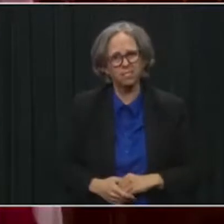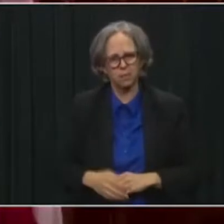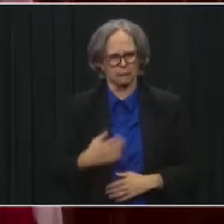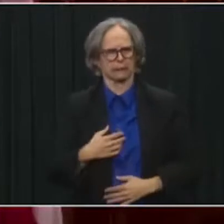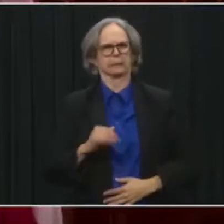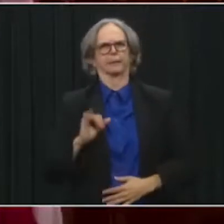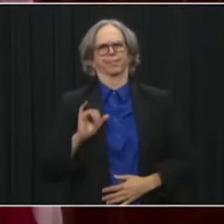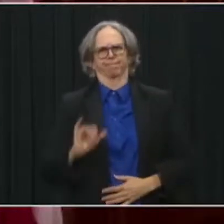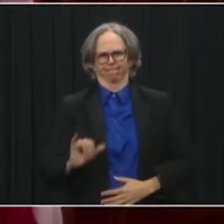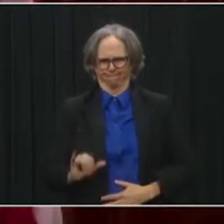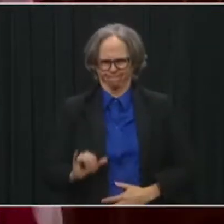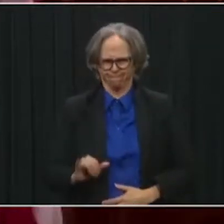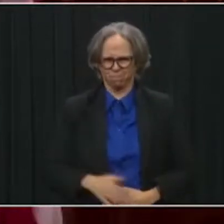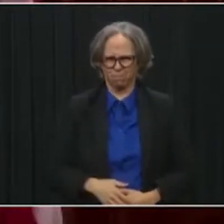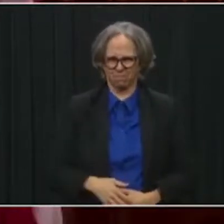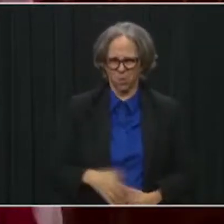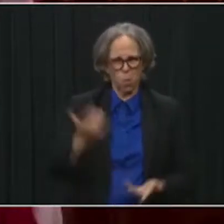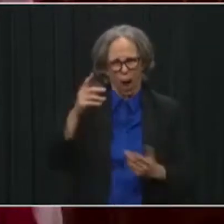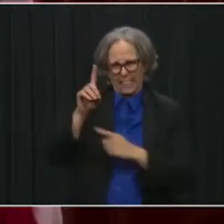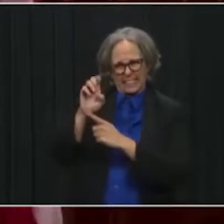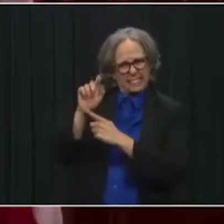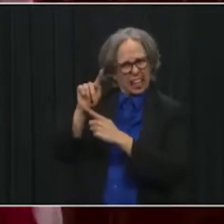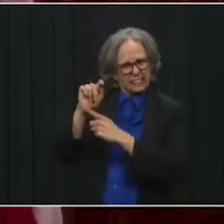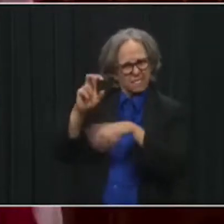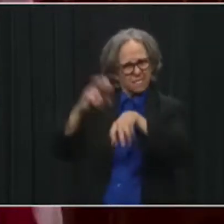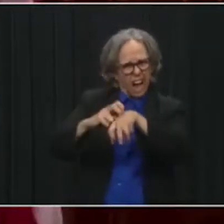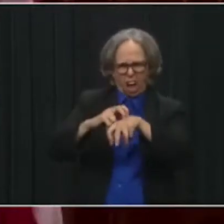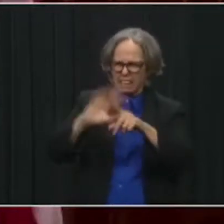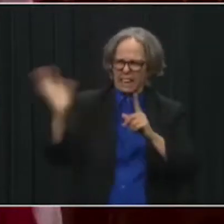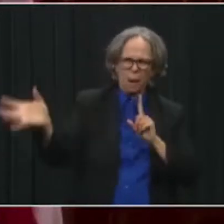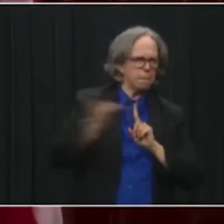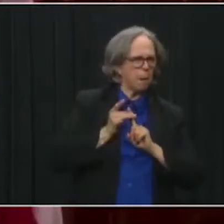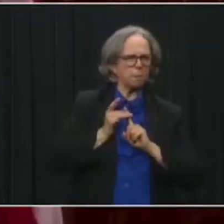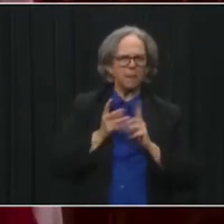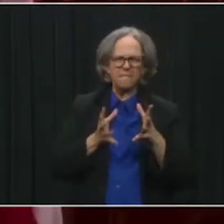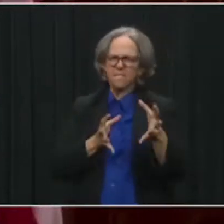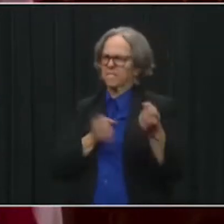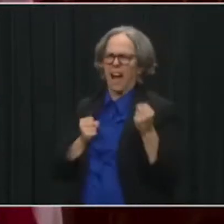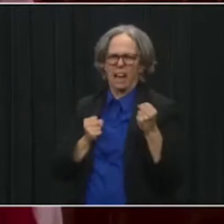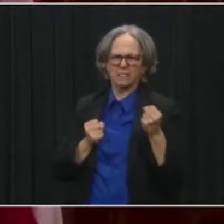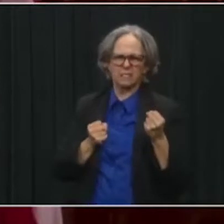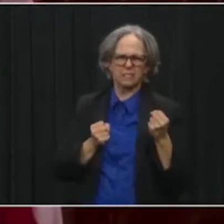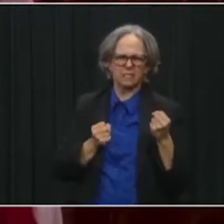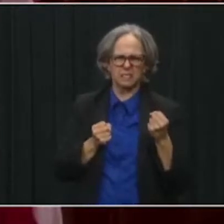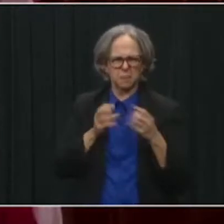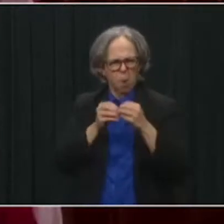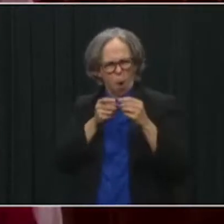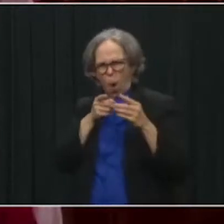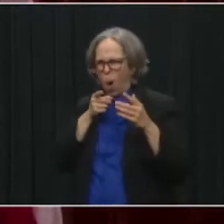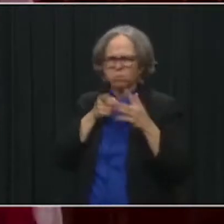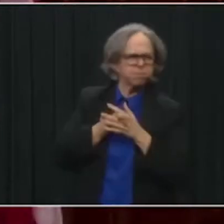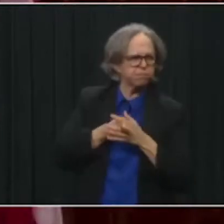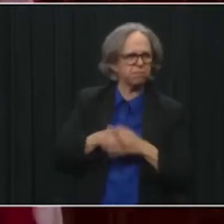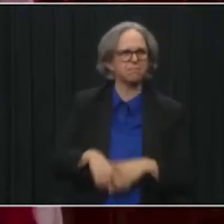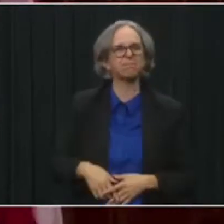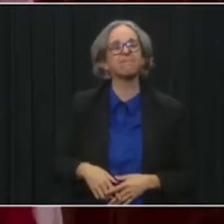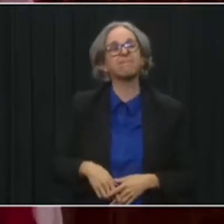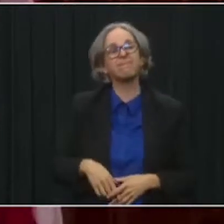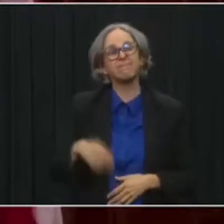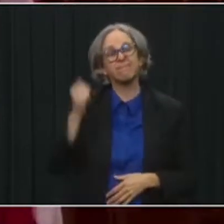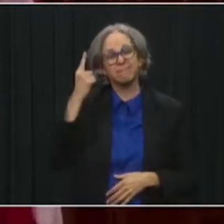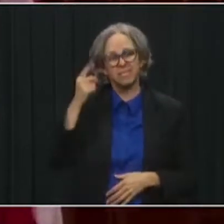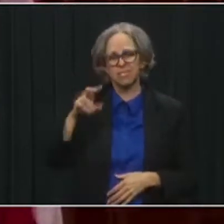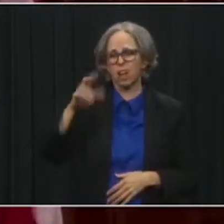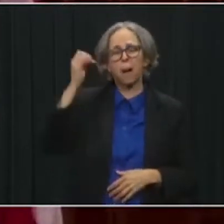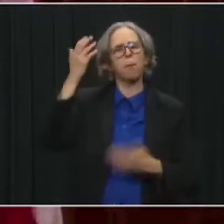variant, experts tell us that they very well may have a higher viral load. Again, I'm going